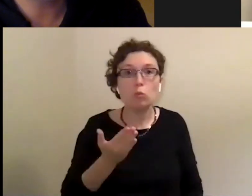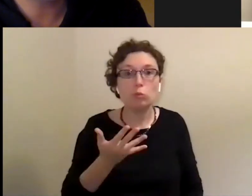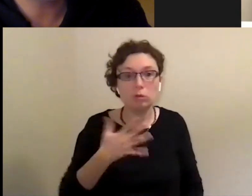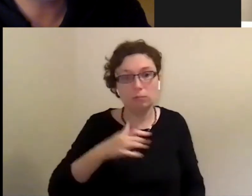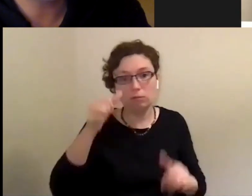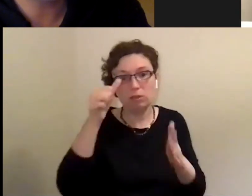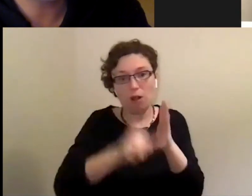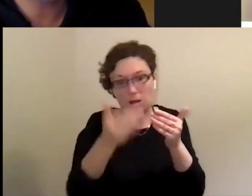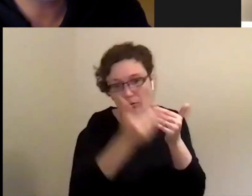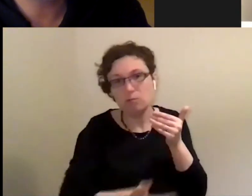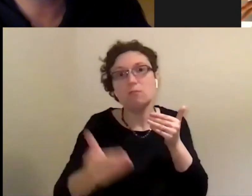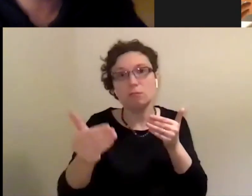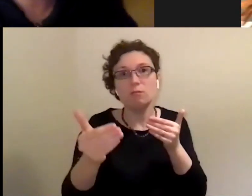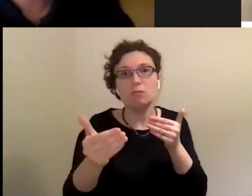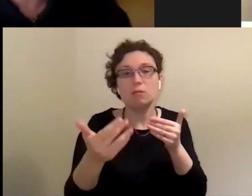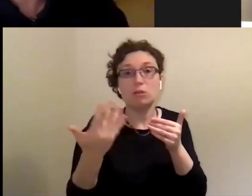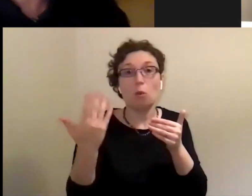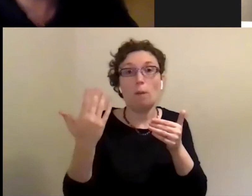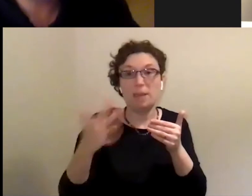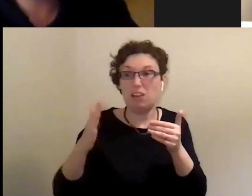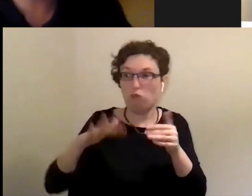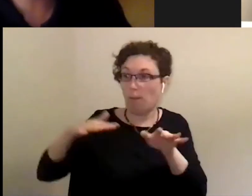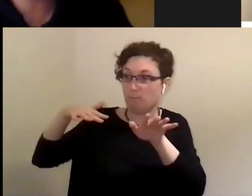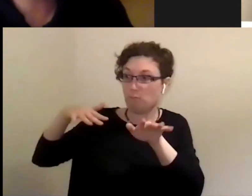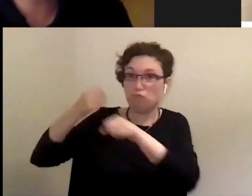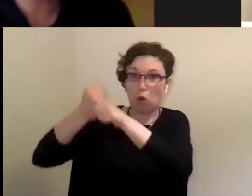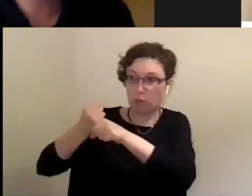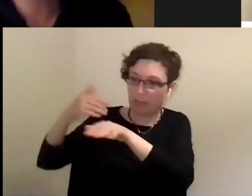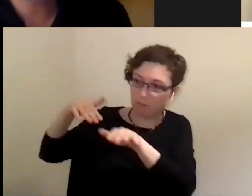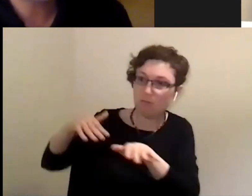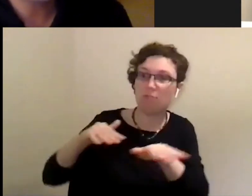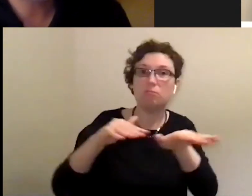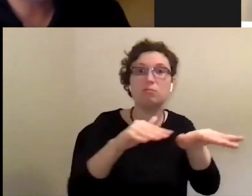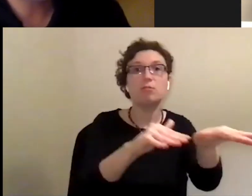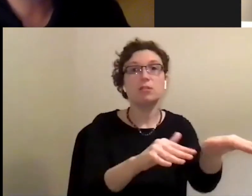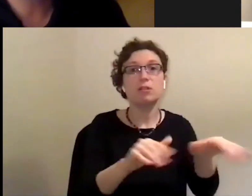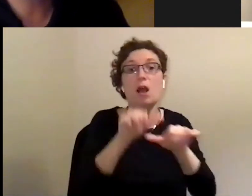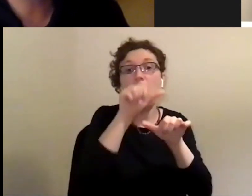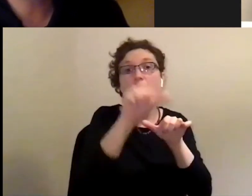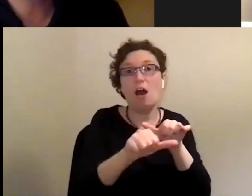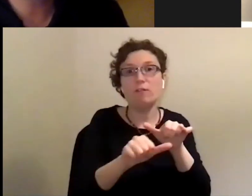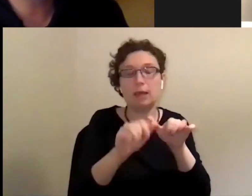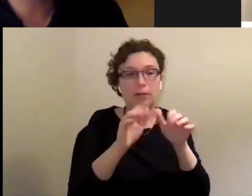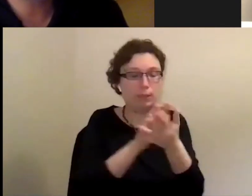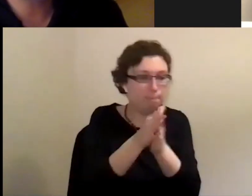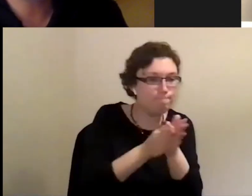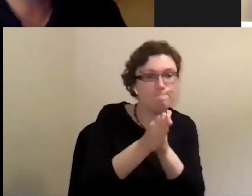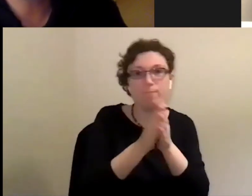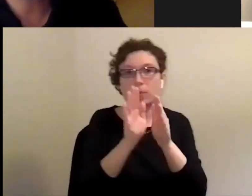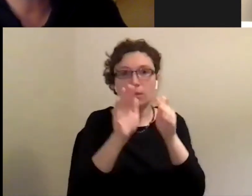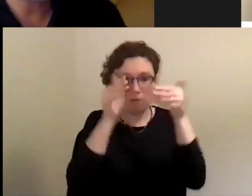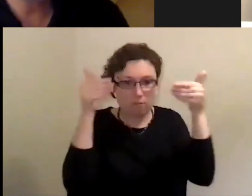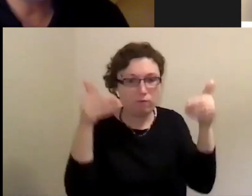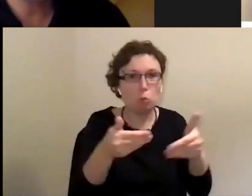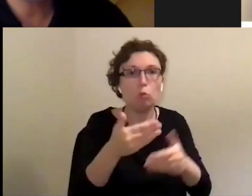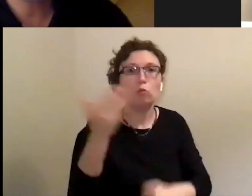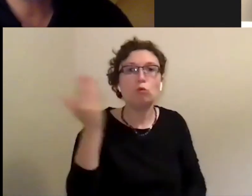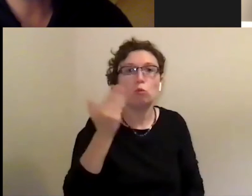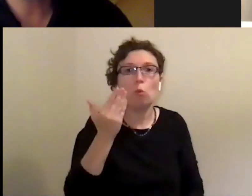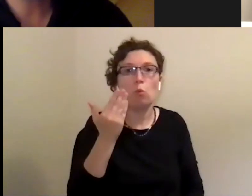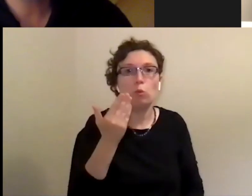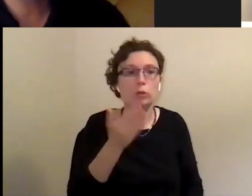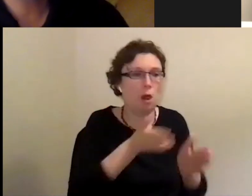focused all my energy on all the schools to ensure that I can go into them. But hopefully